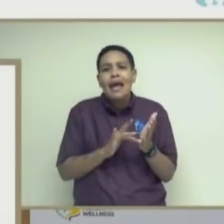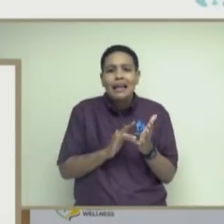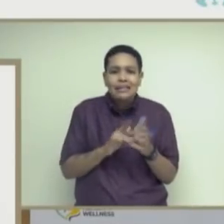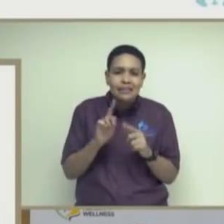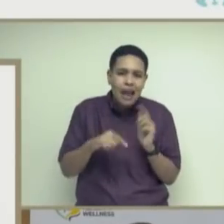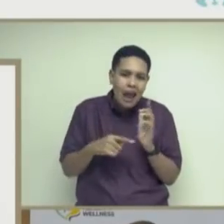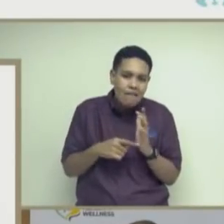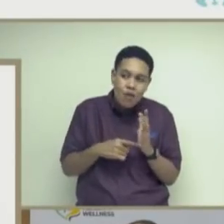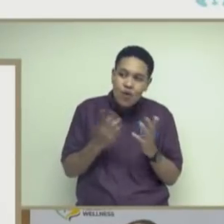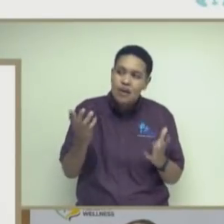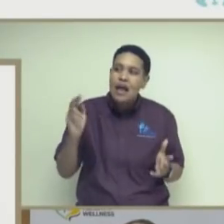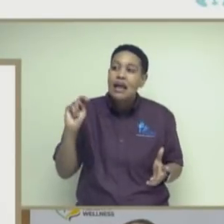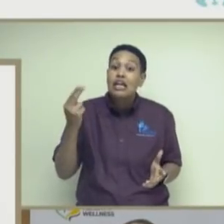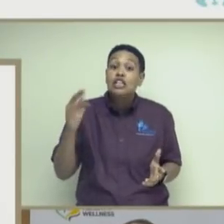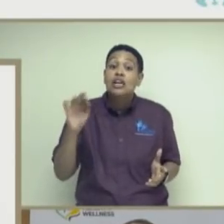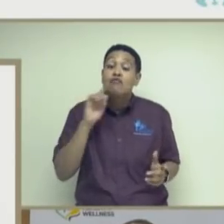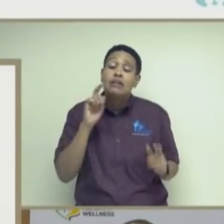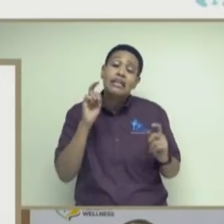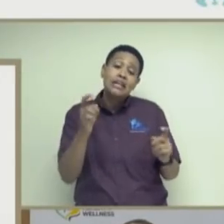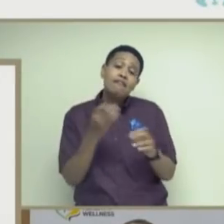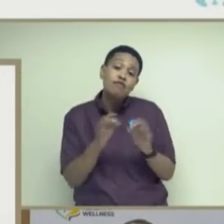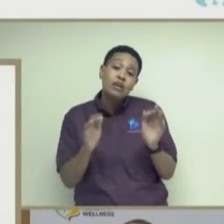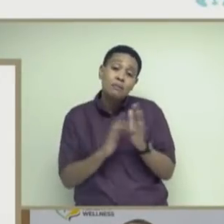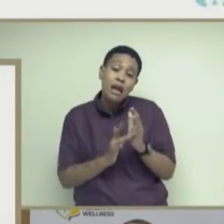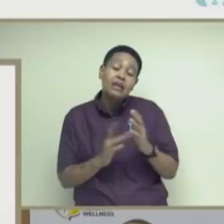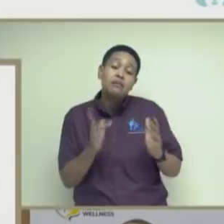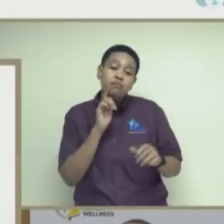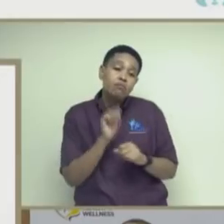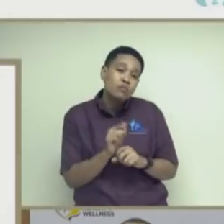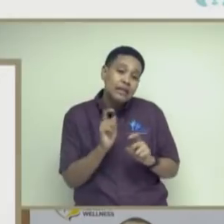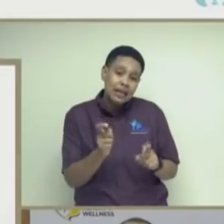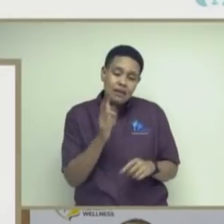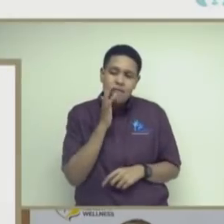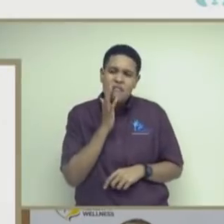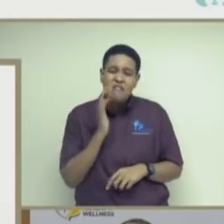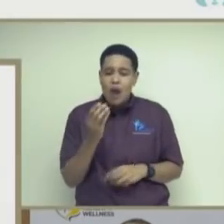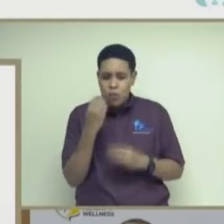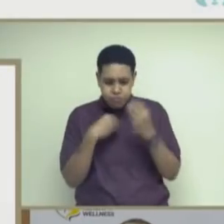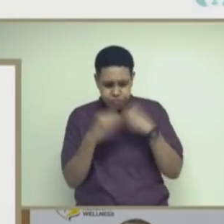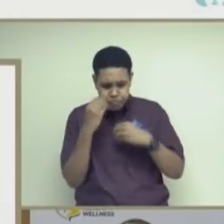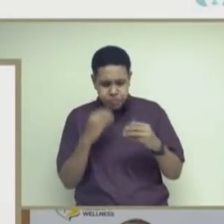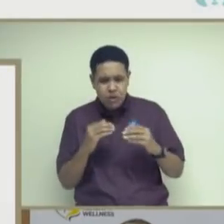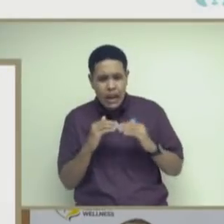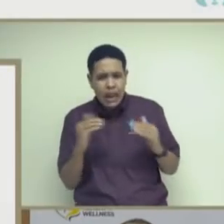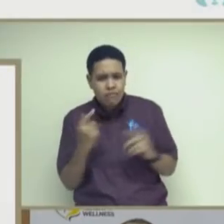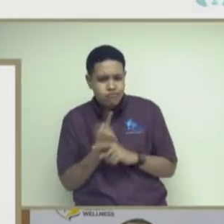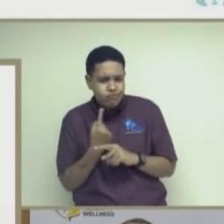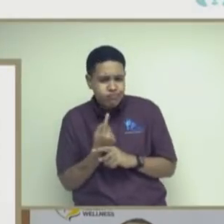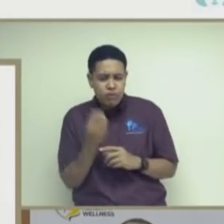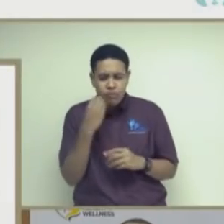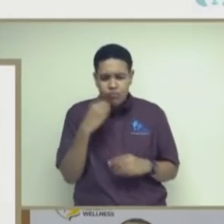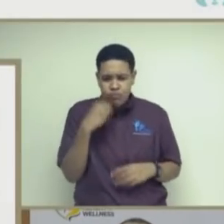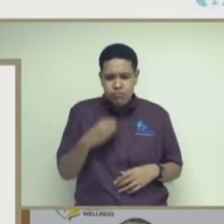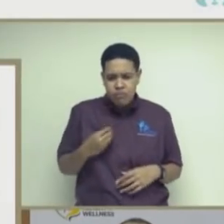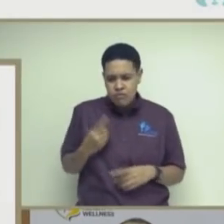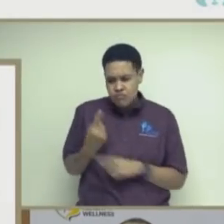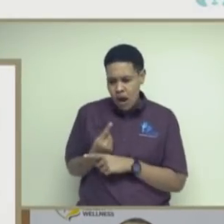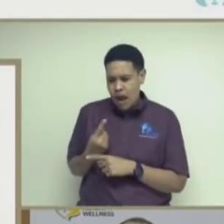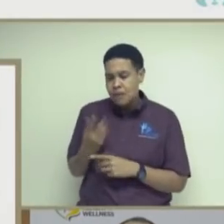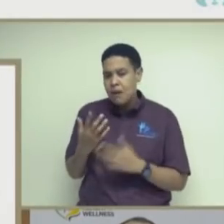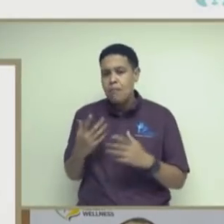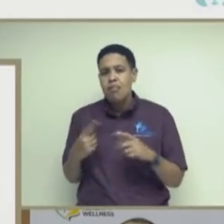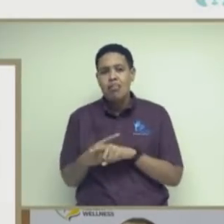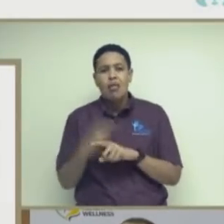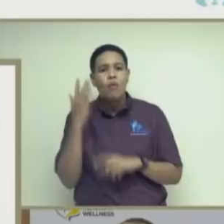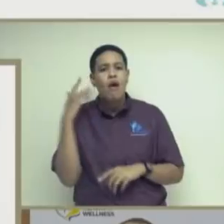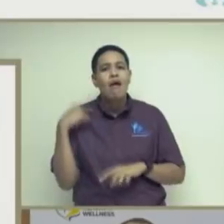medication. NHF does give free medication. Their nutritional levels, their nutrition levels may be compromised because